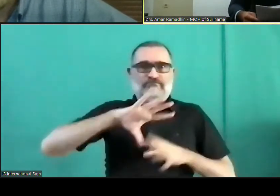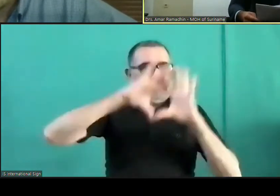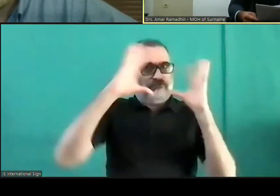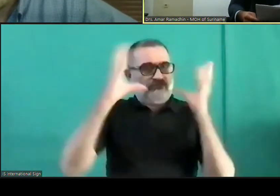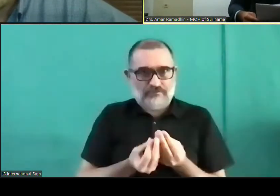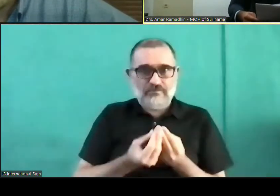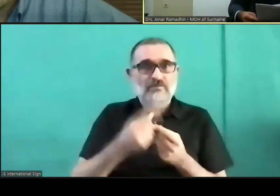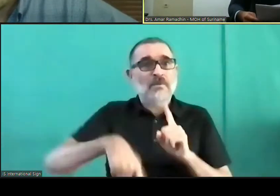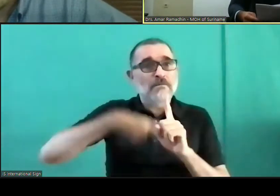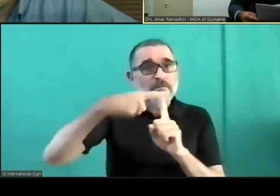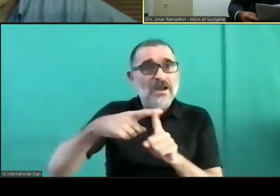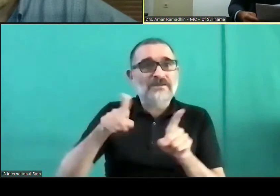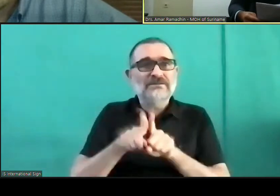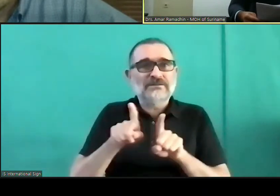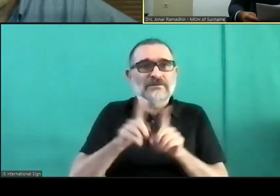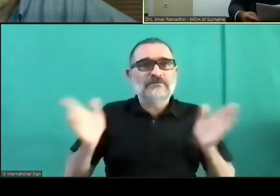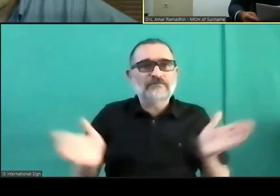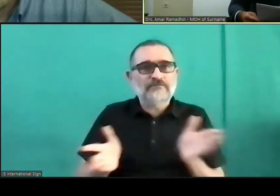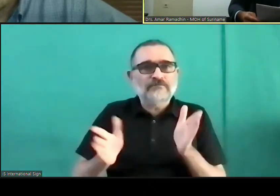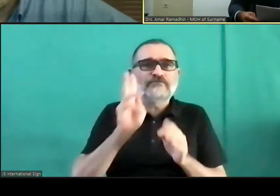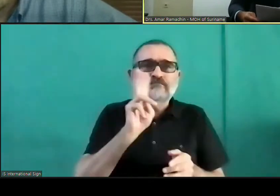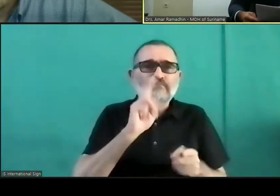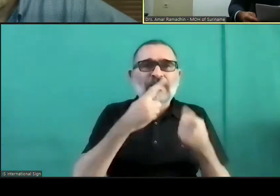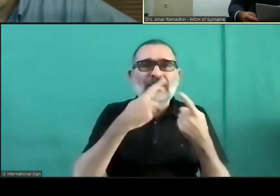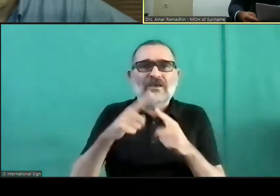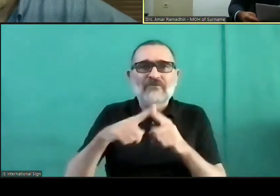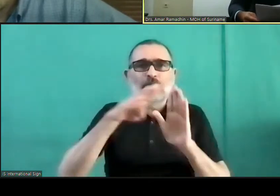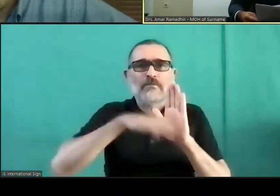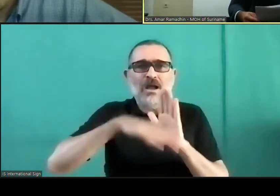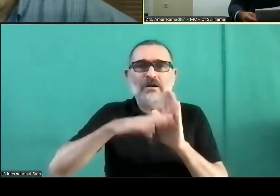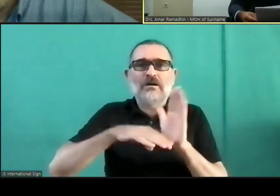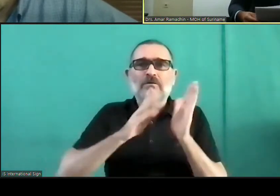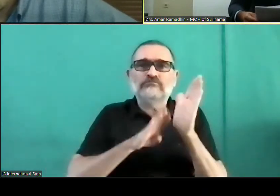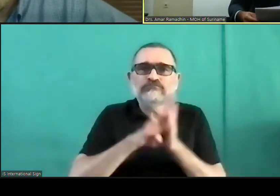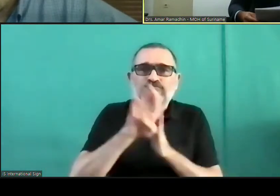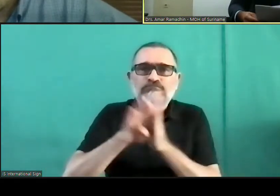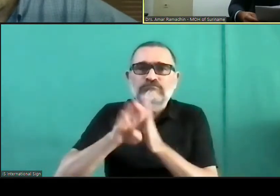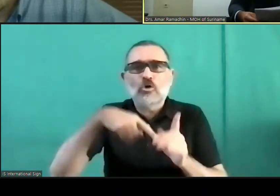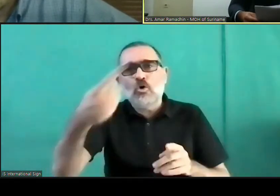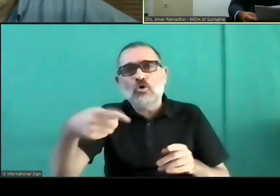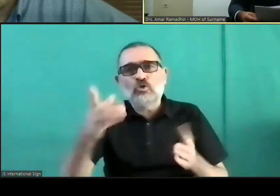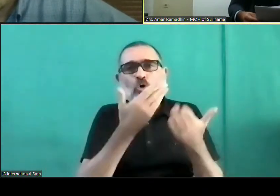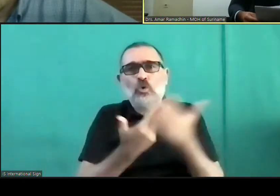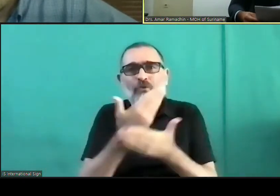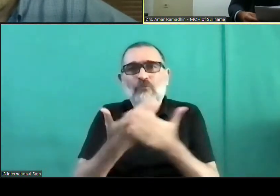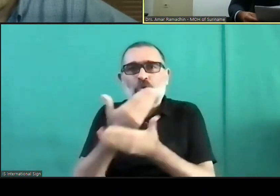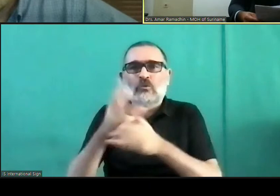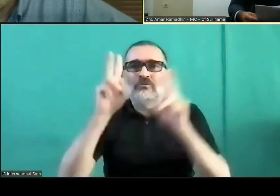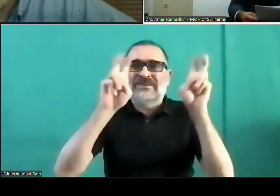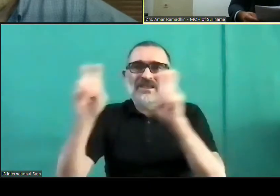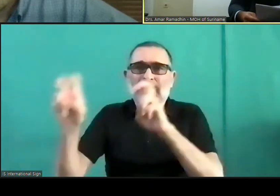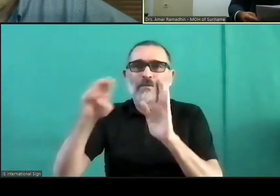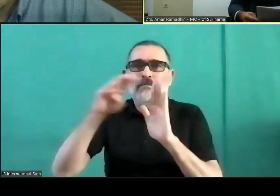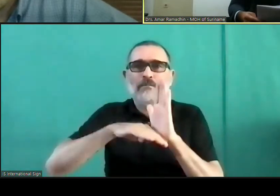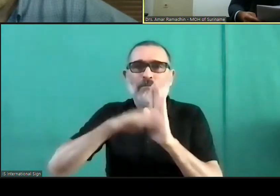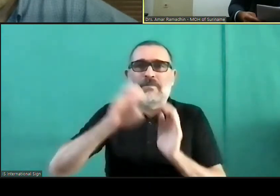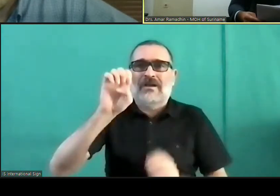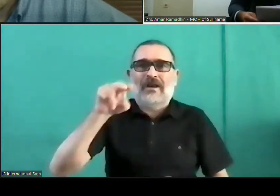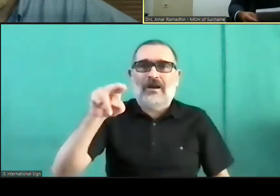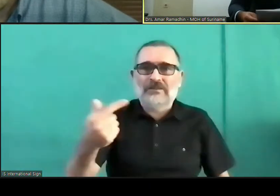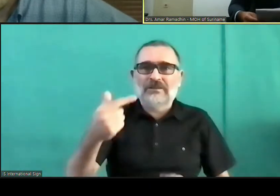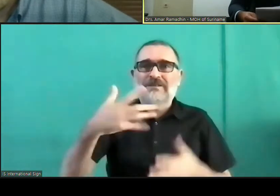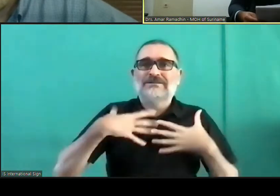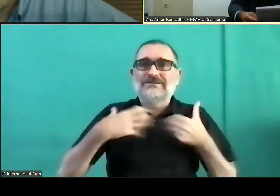is that we as countries need a very responsive health disaster management. more investment